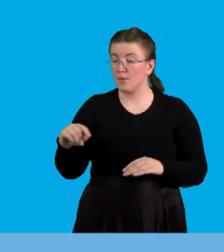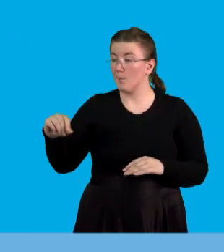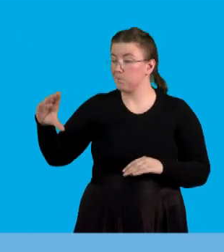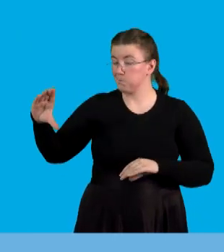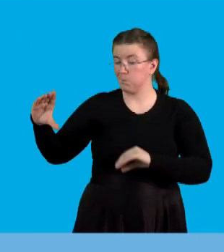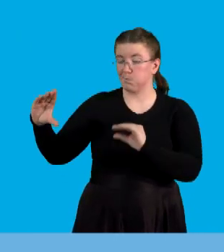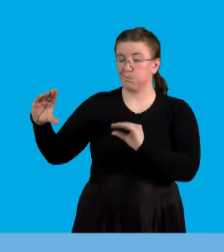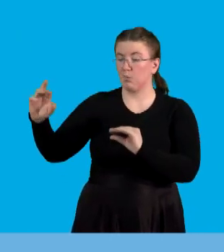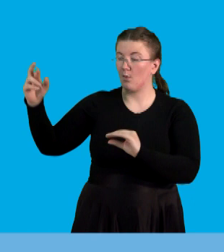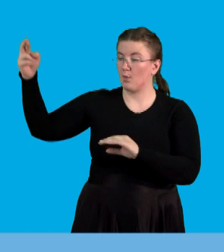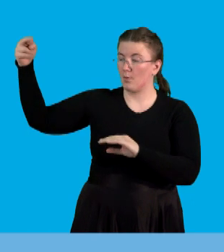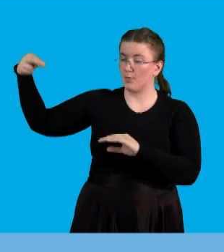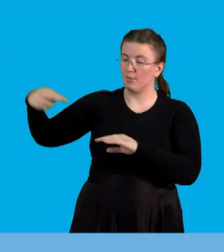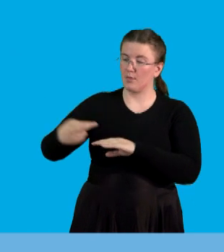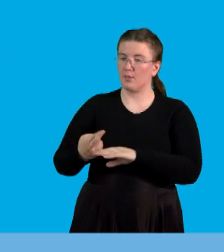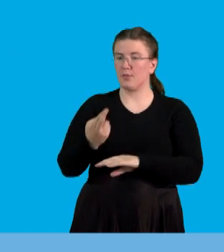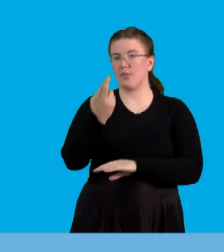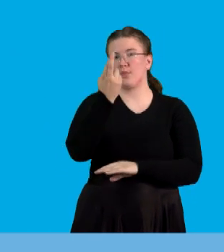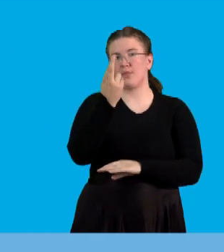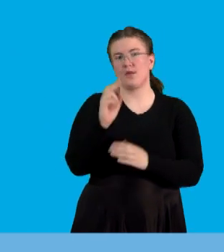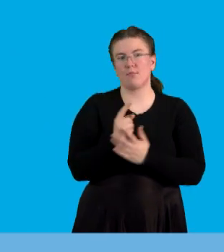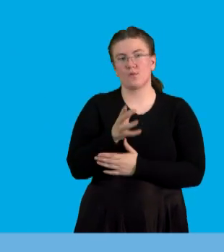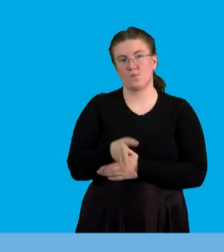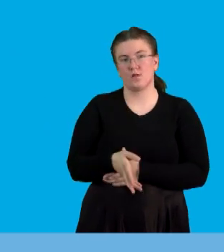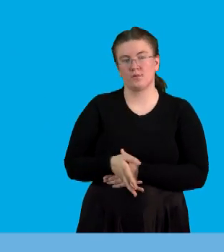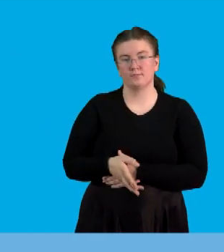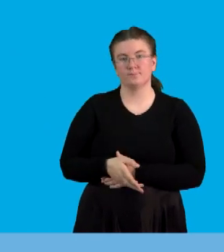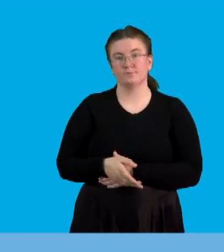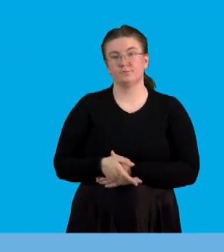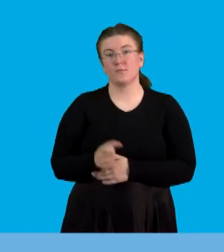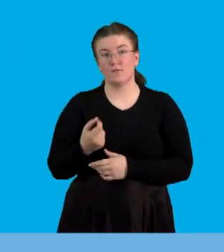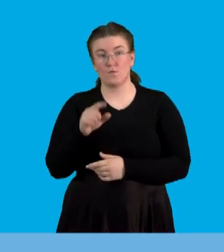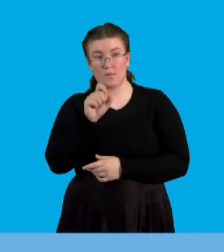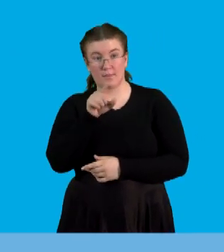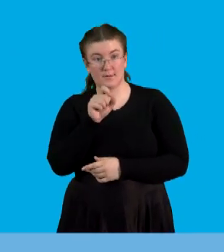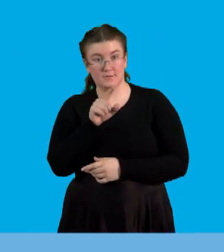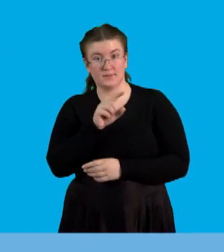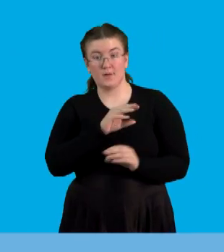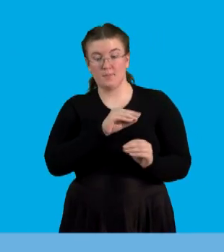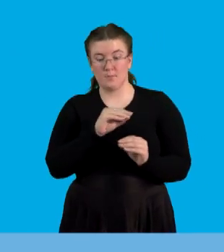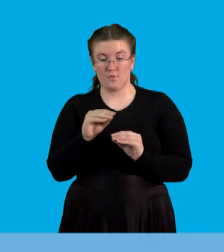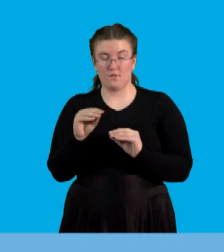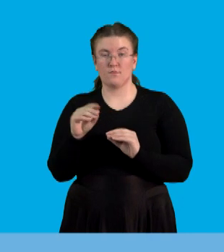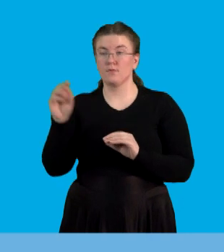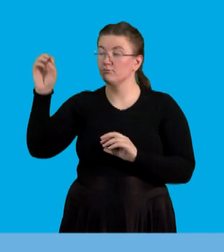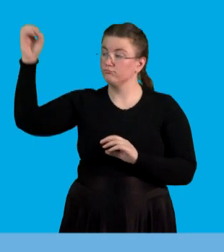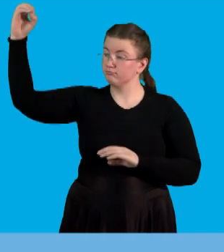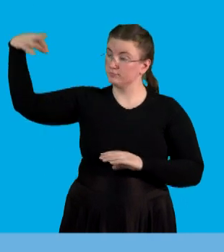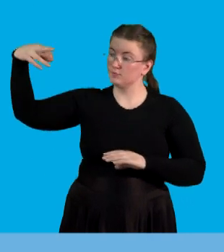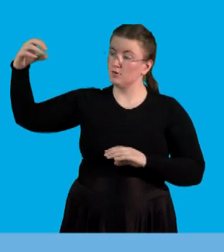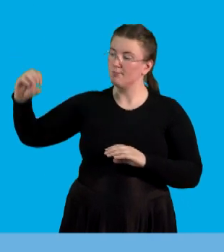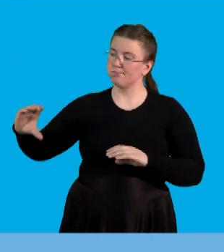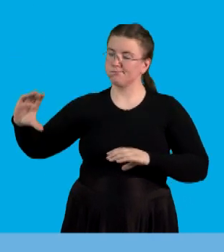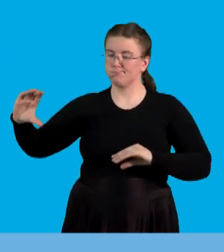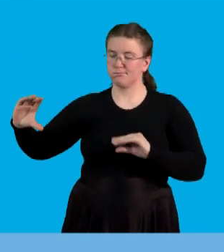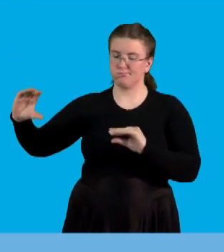medium to a less dense medium, it bends away from the normal and it speeds up. In this case, moving from a less dense medium to a